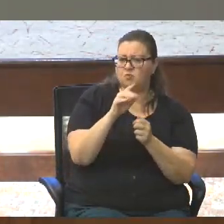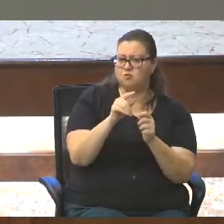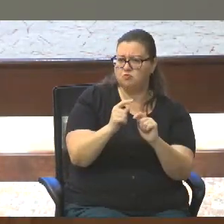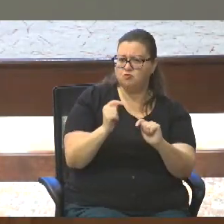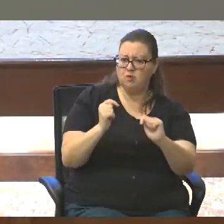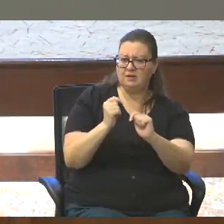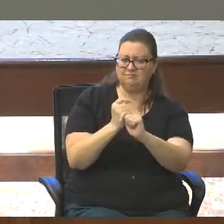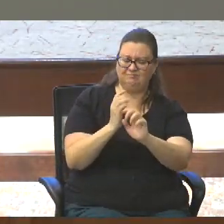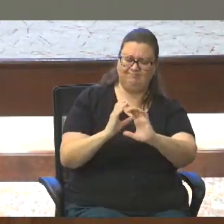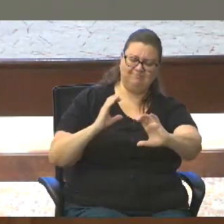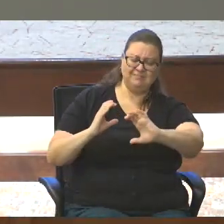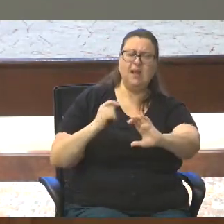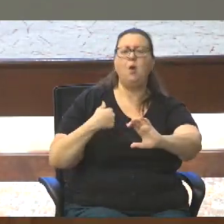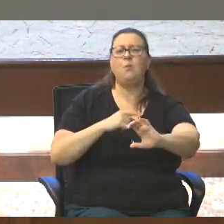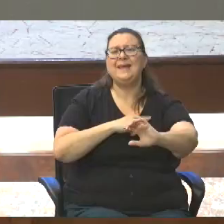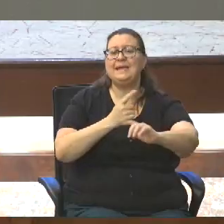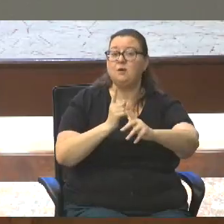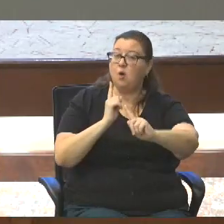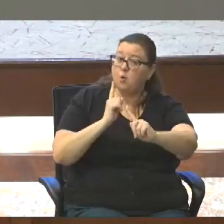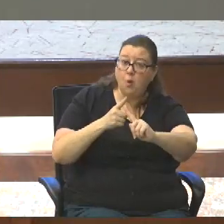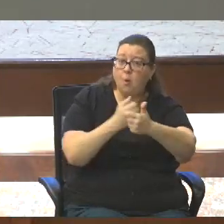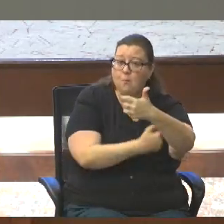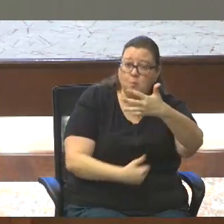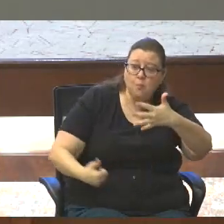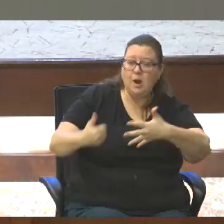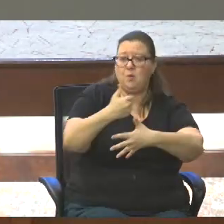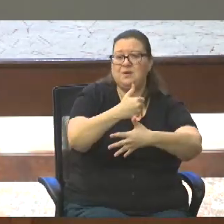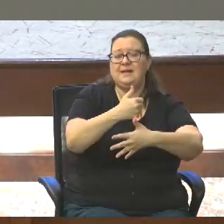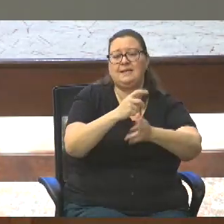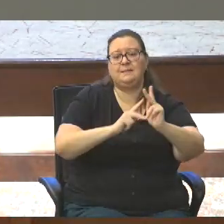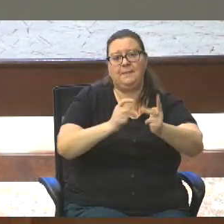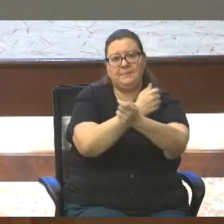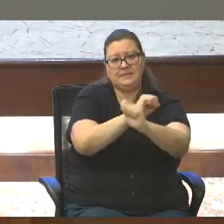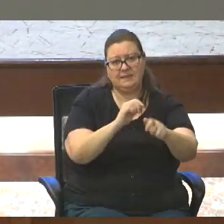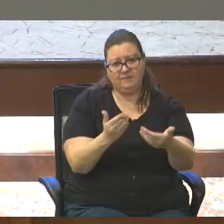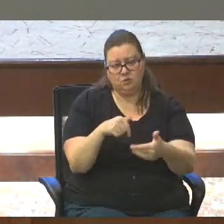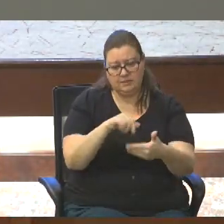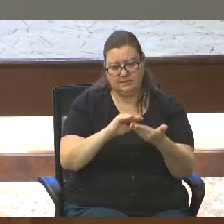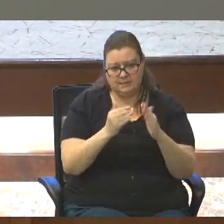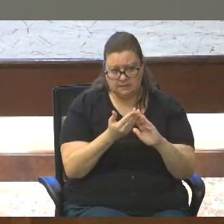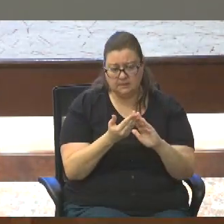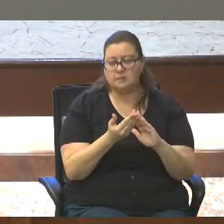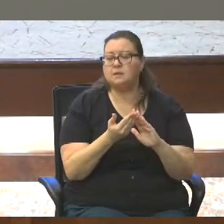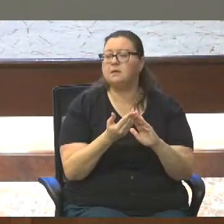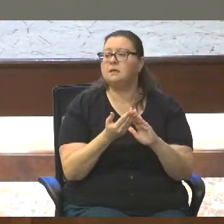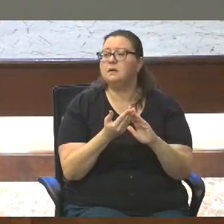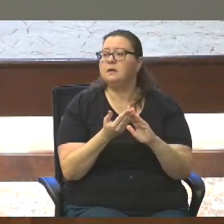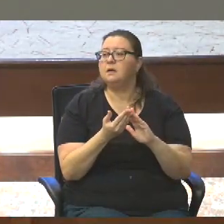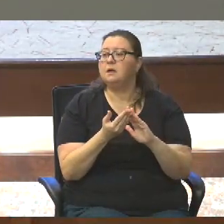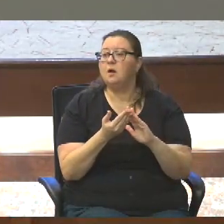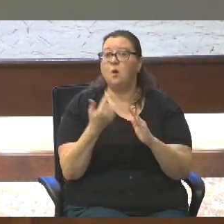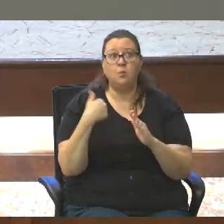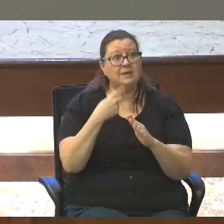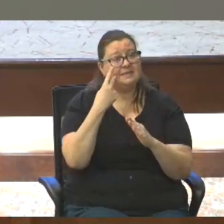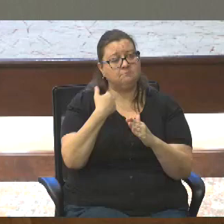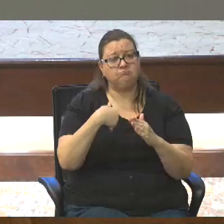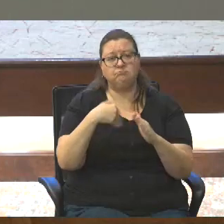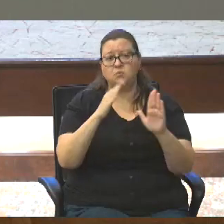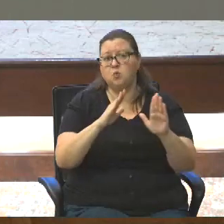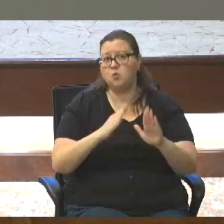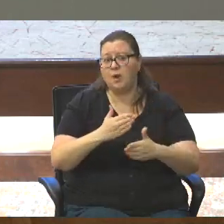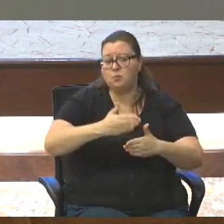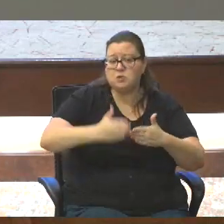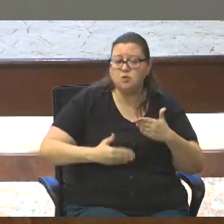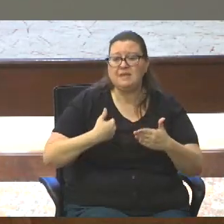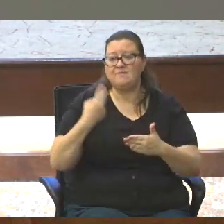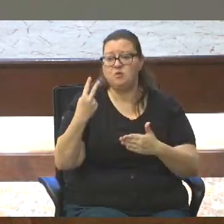sure that we prioritize public safety in this city, and the great results we're seeing. We have, again, 2